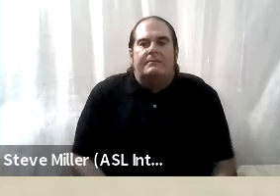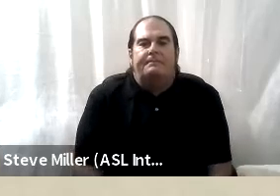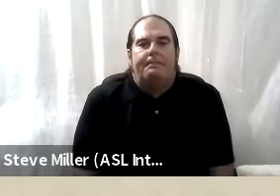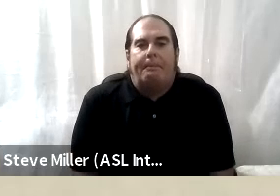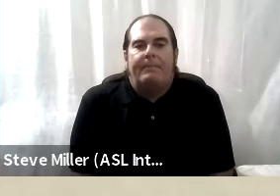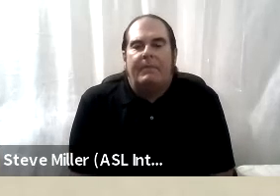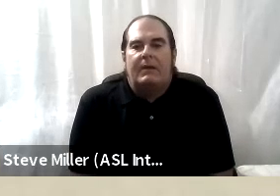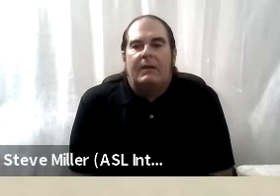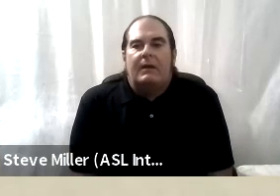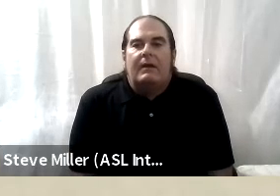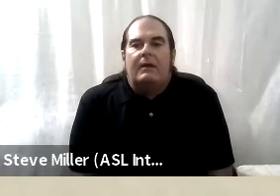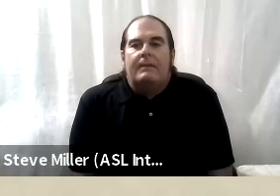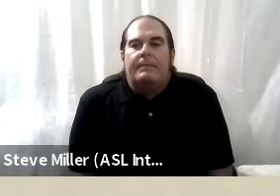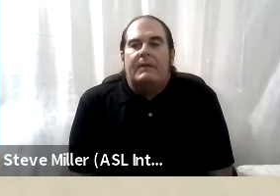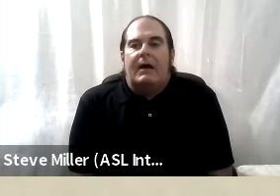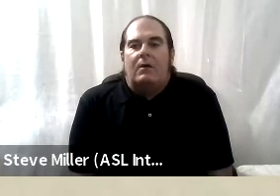slide.